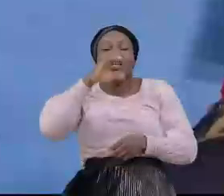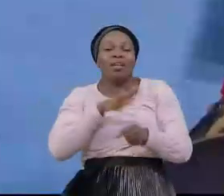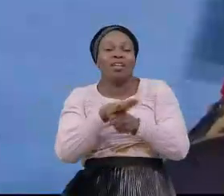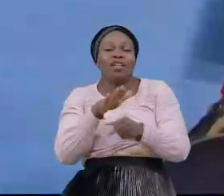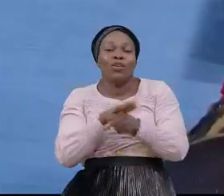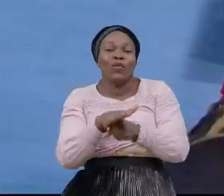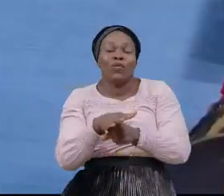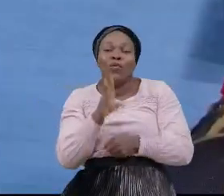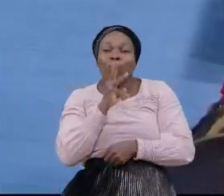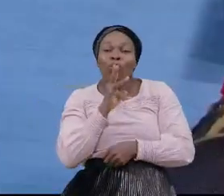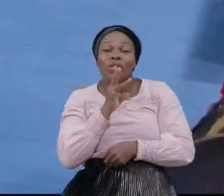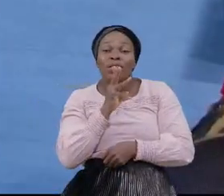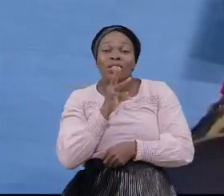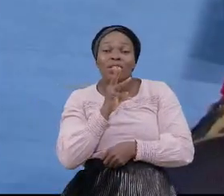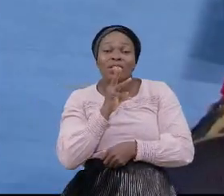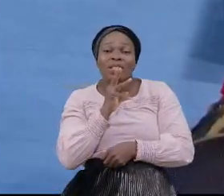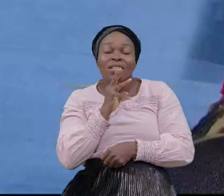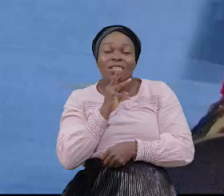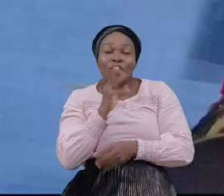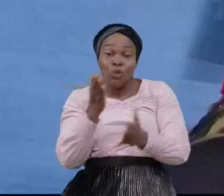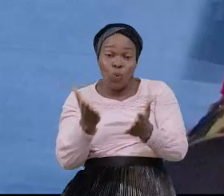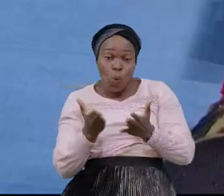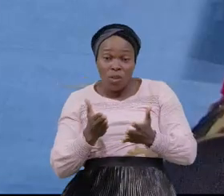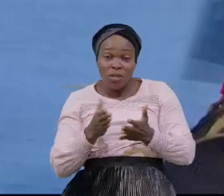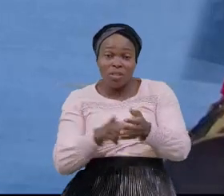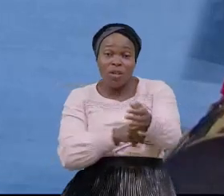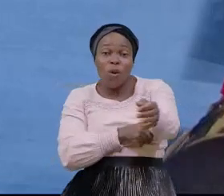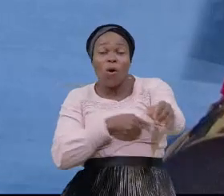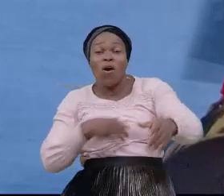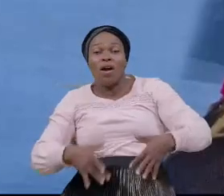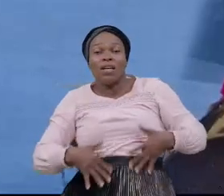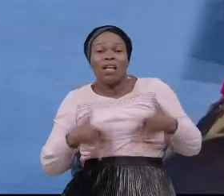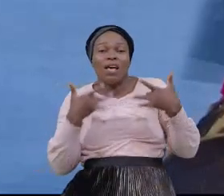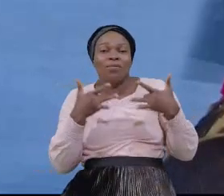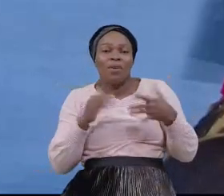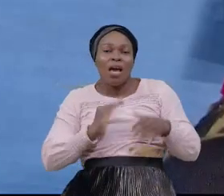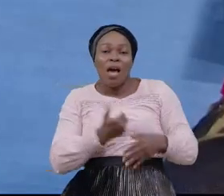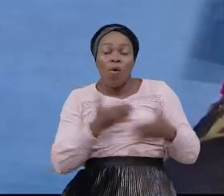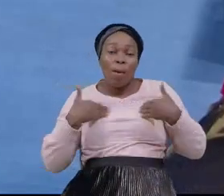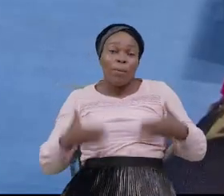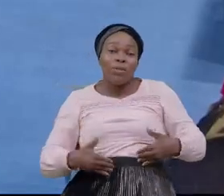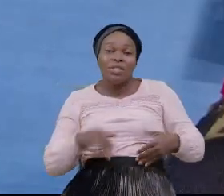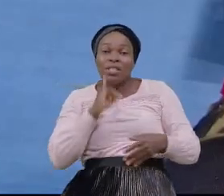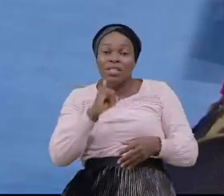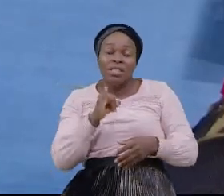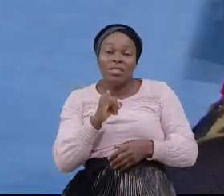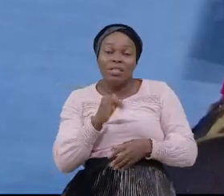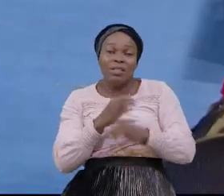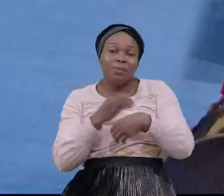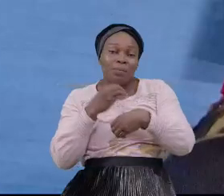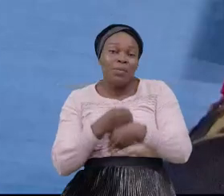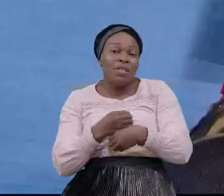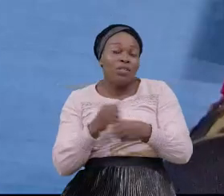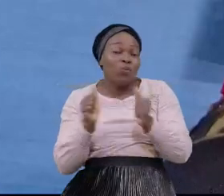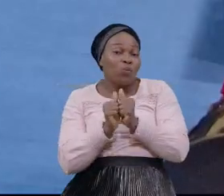you claim, what long life will I satisfy you? Our body is made in our body. The water in our body,